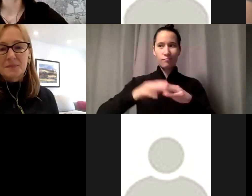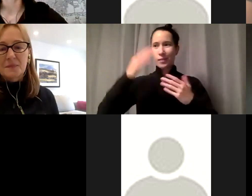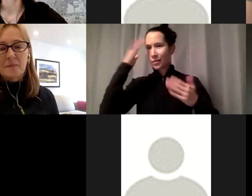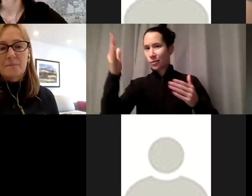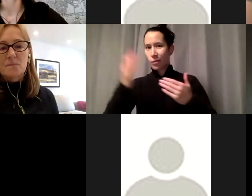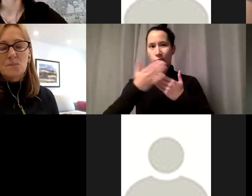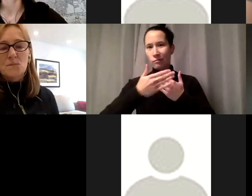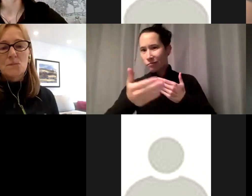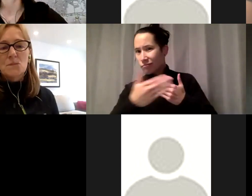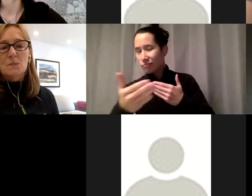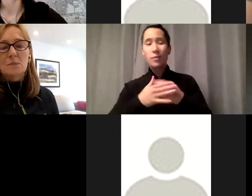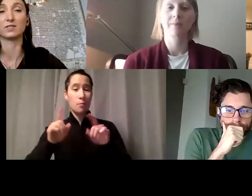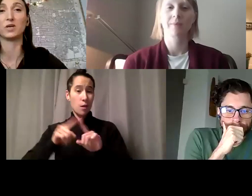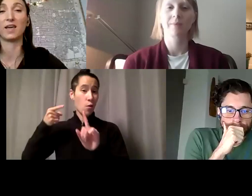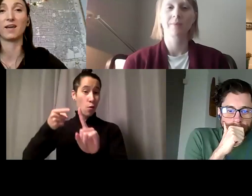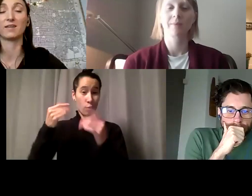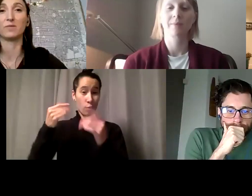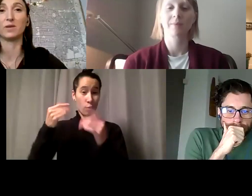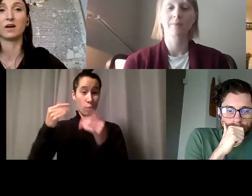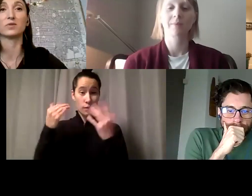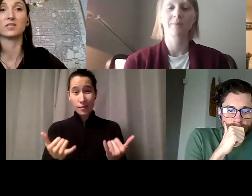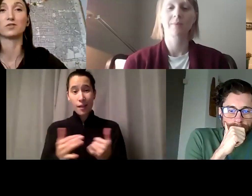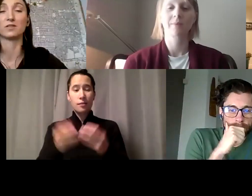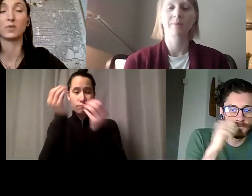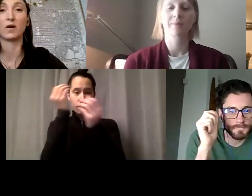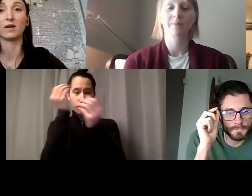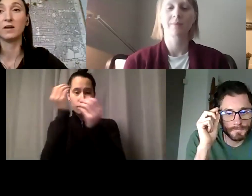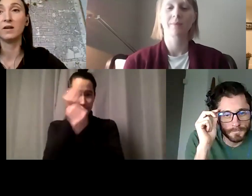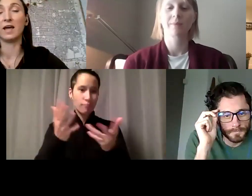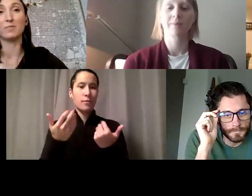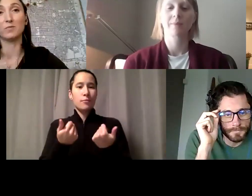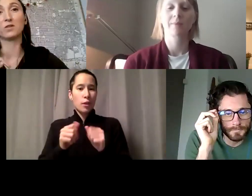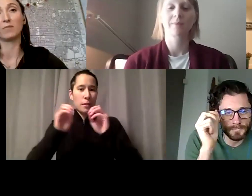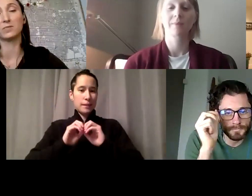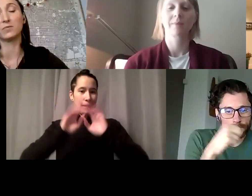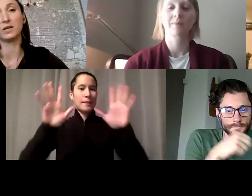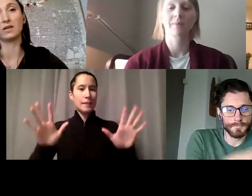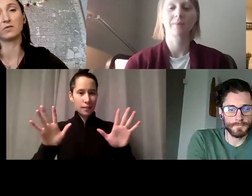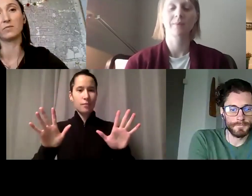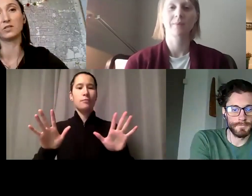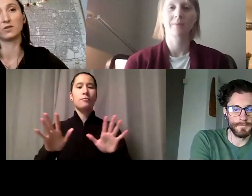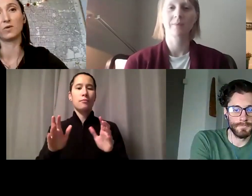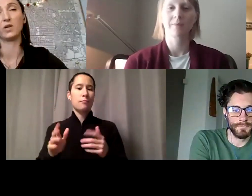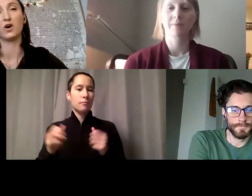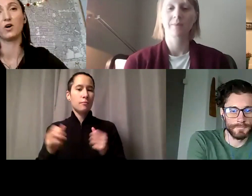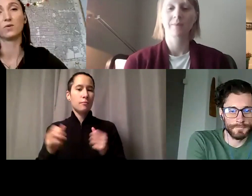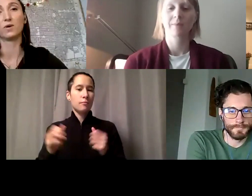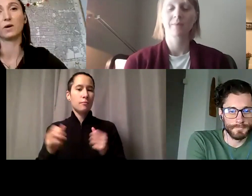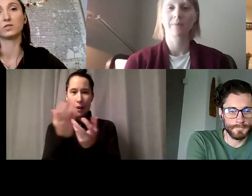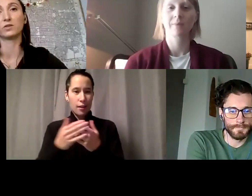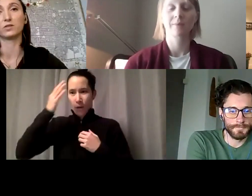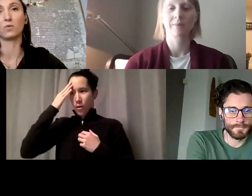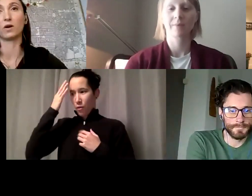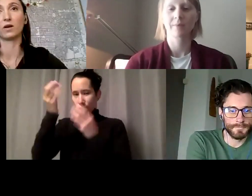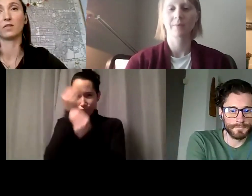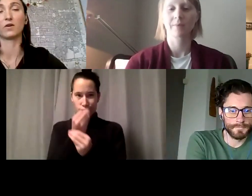our goal today is to provide as much clarity as we can and be 100% transparent and with our up to the minute information on what we know about